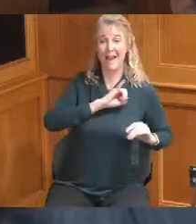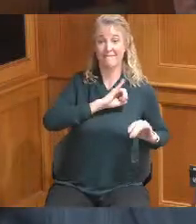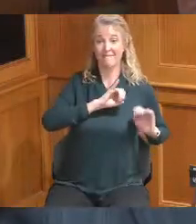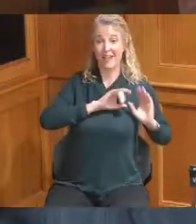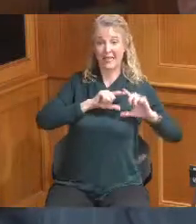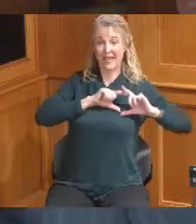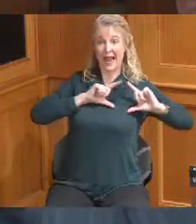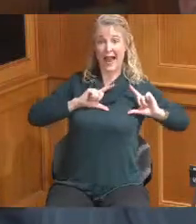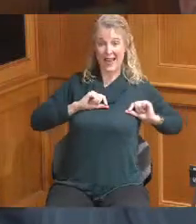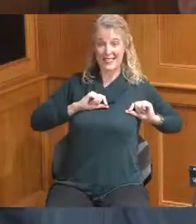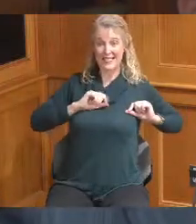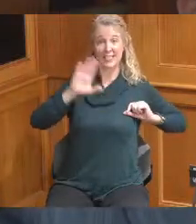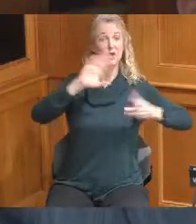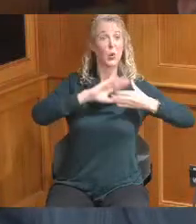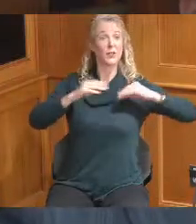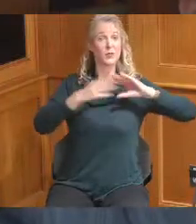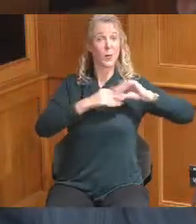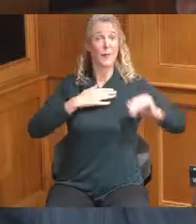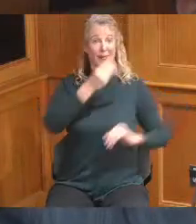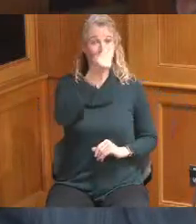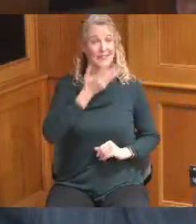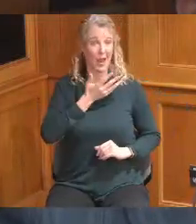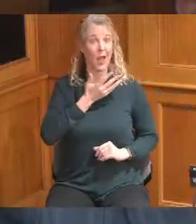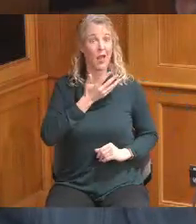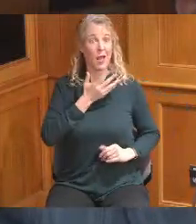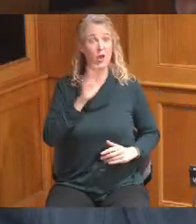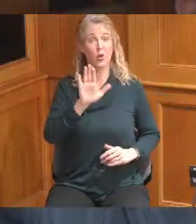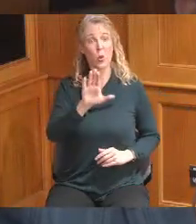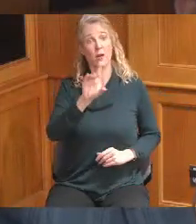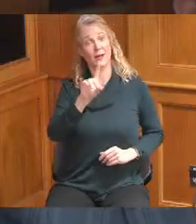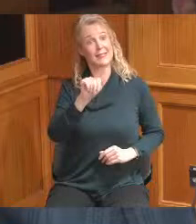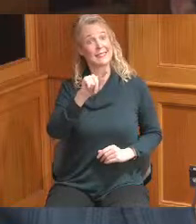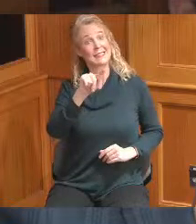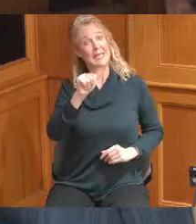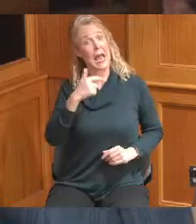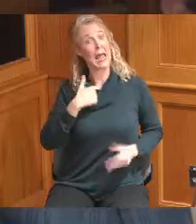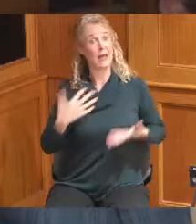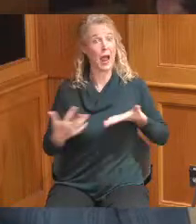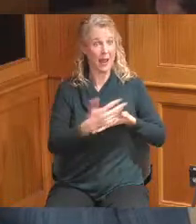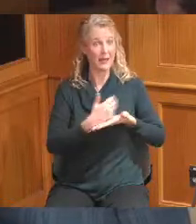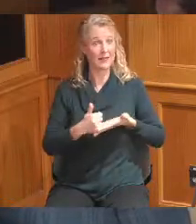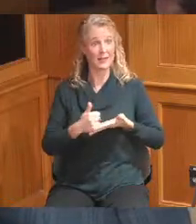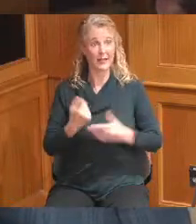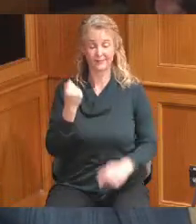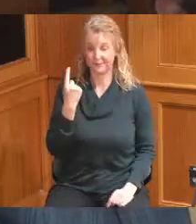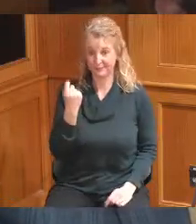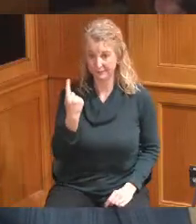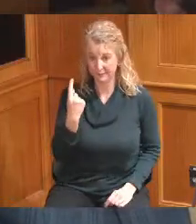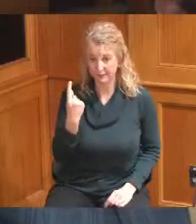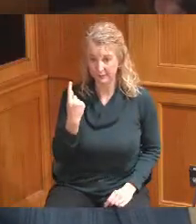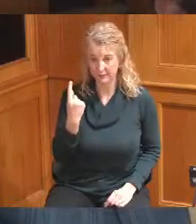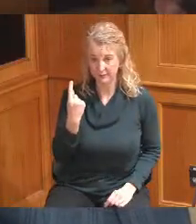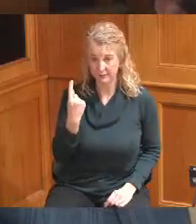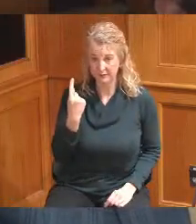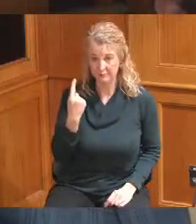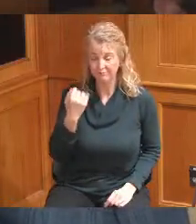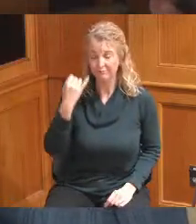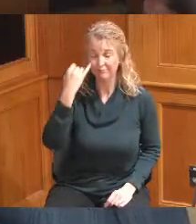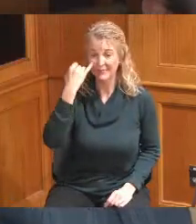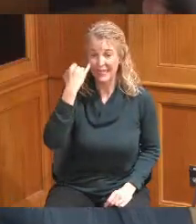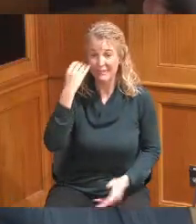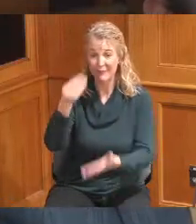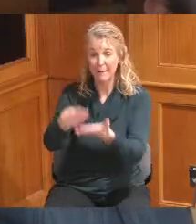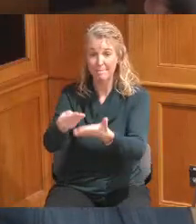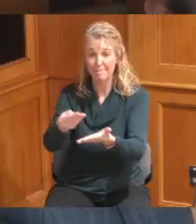here to get your story, to get your data. So I just want to be clear where I'm coming from. If you don't have